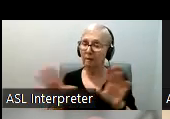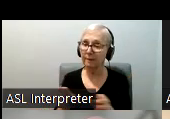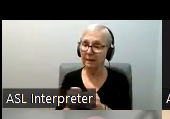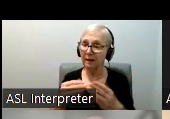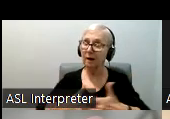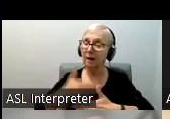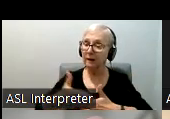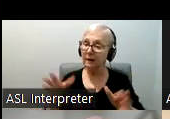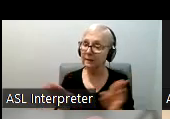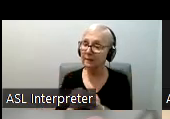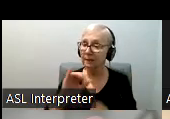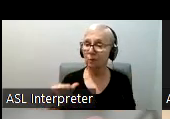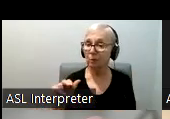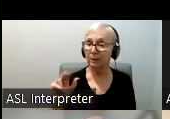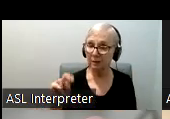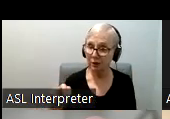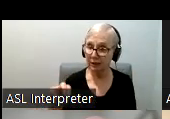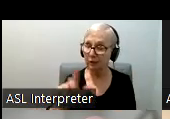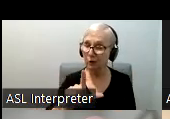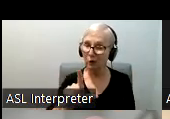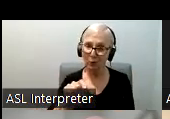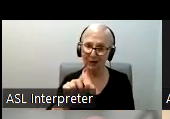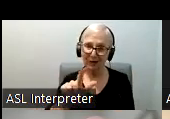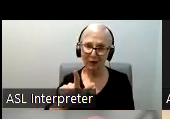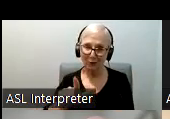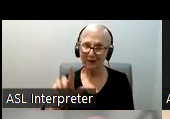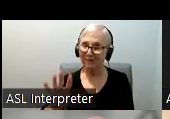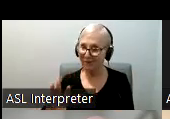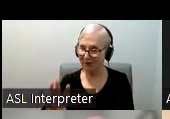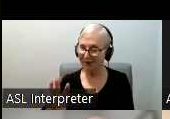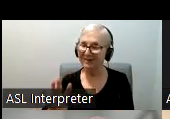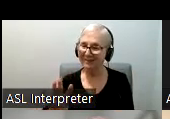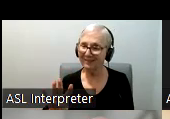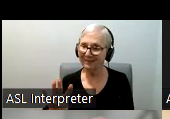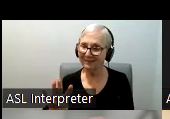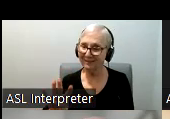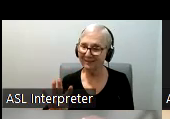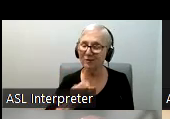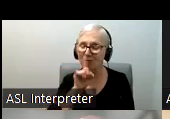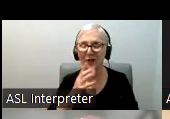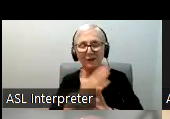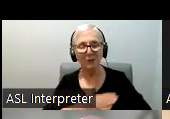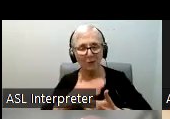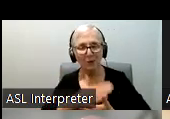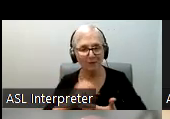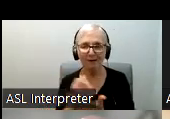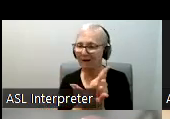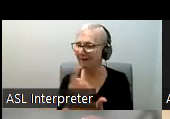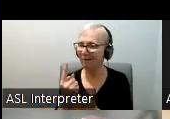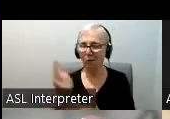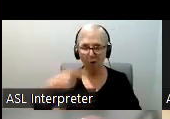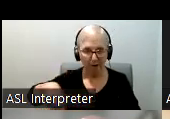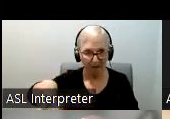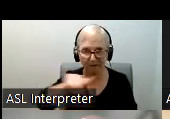meeting will be in January of 2024. And I really appreciate every single one of you. As